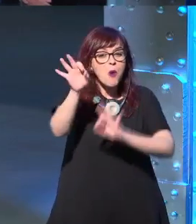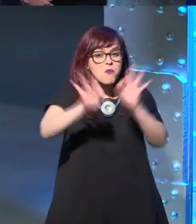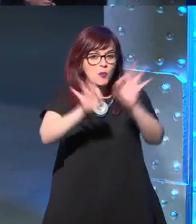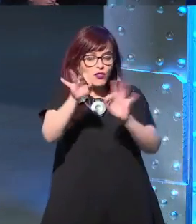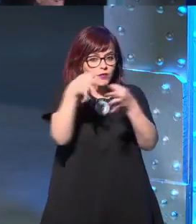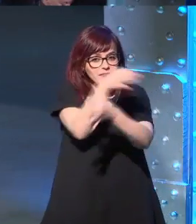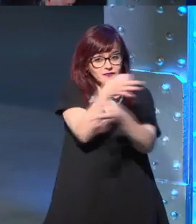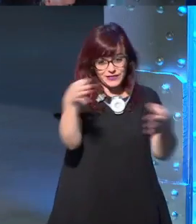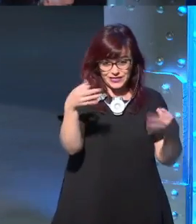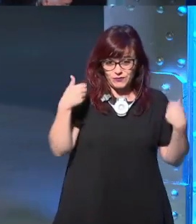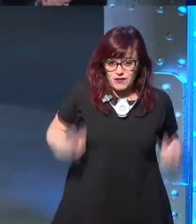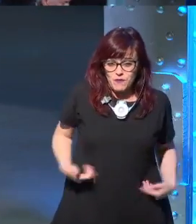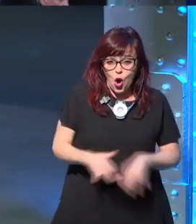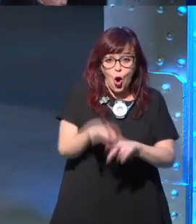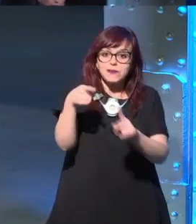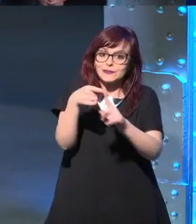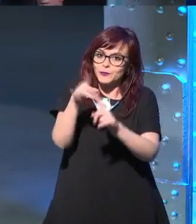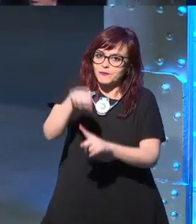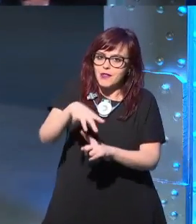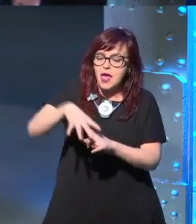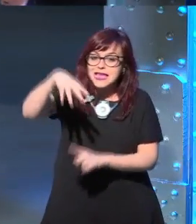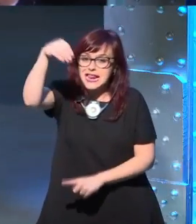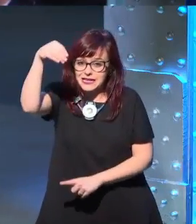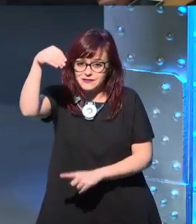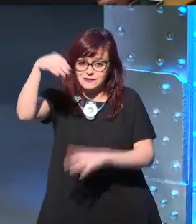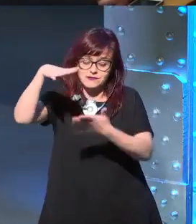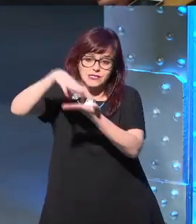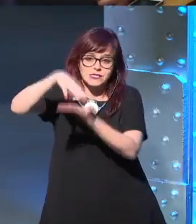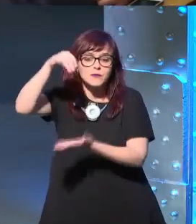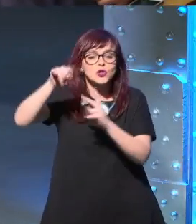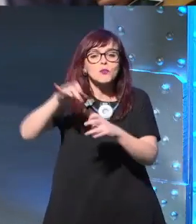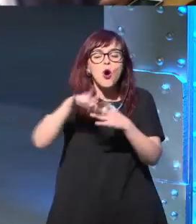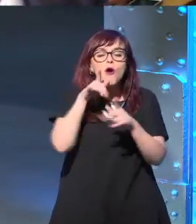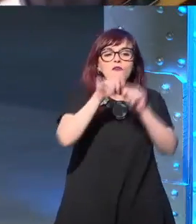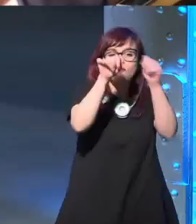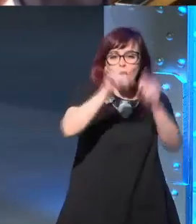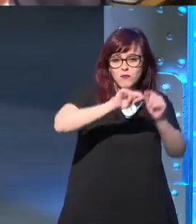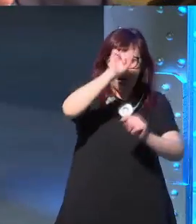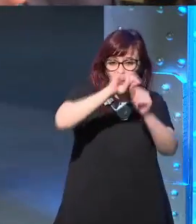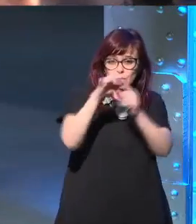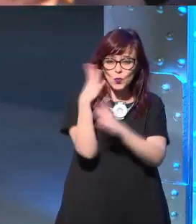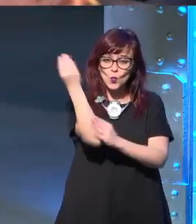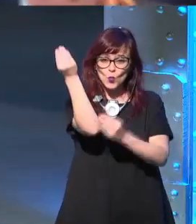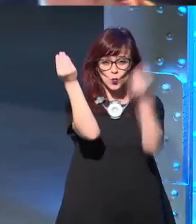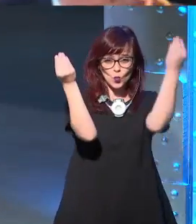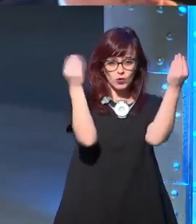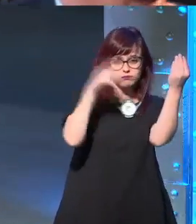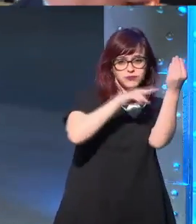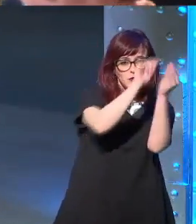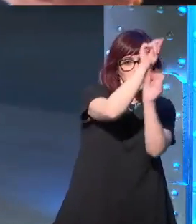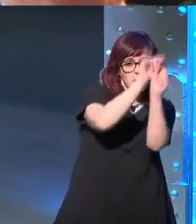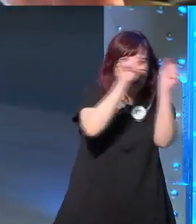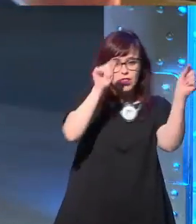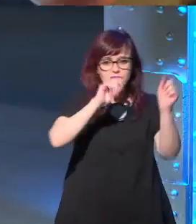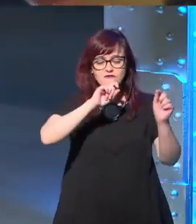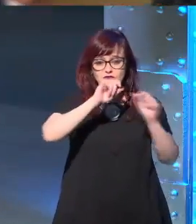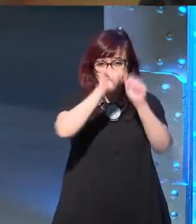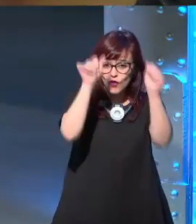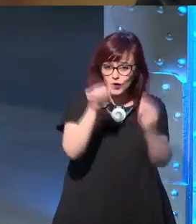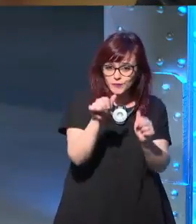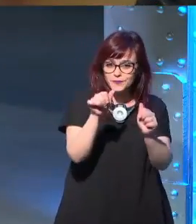and the squares, the geometry of it all. And they know of a book by Vitruvius, an ancient Roman architect who had written